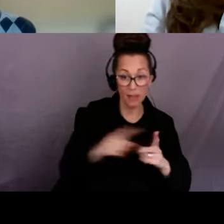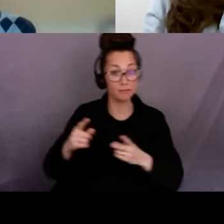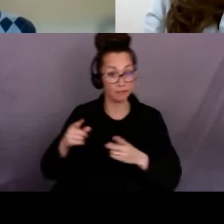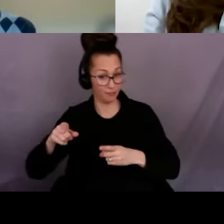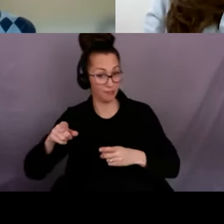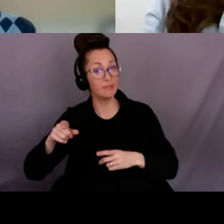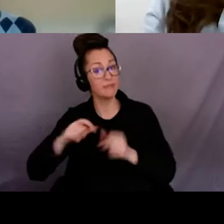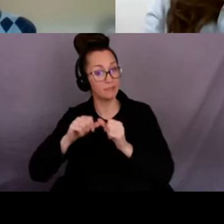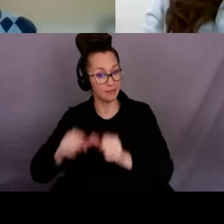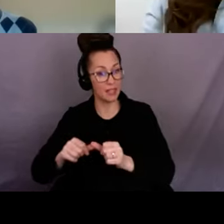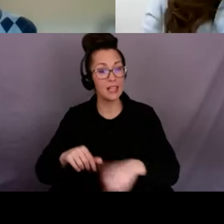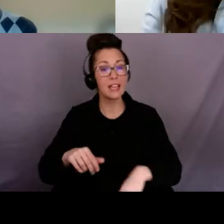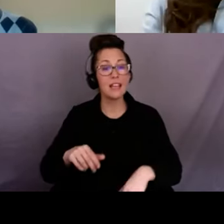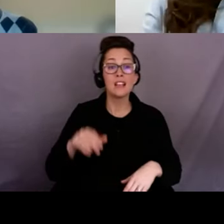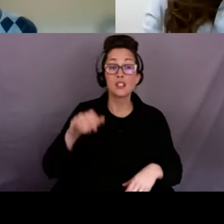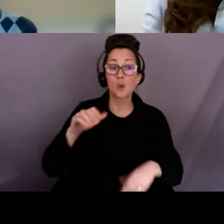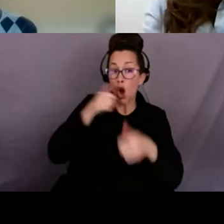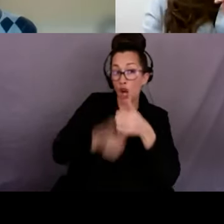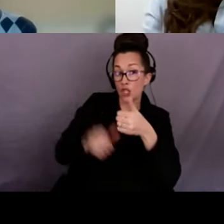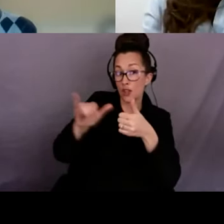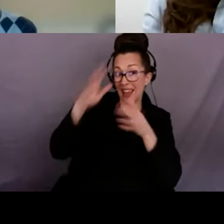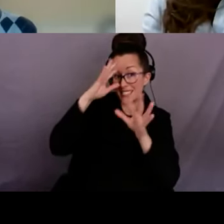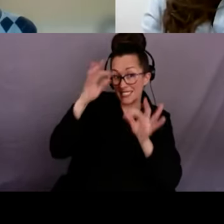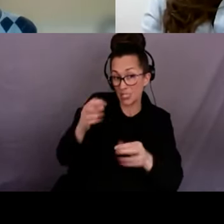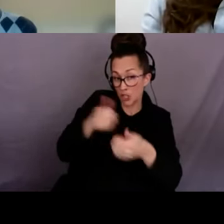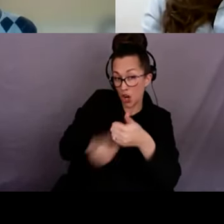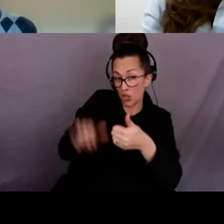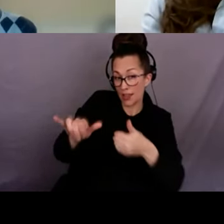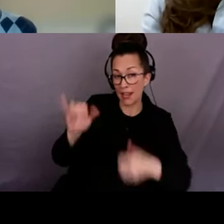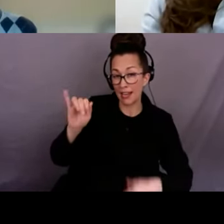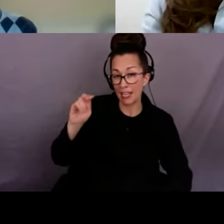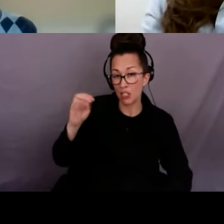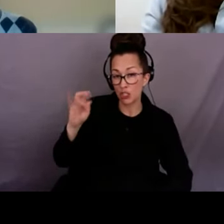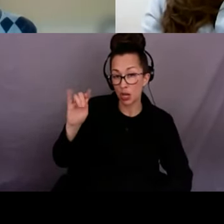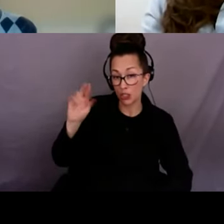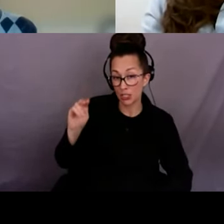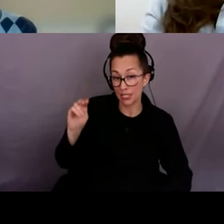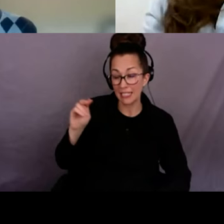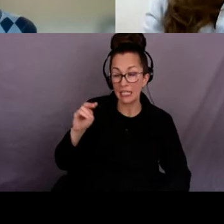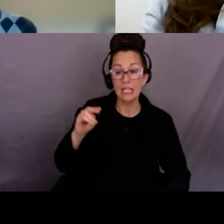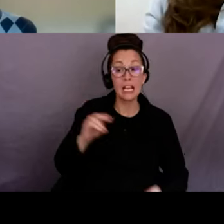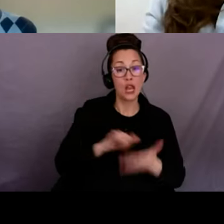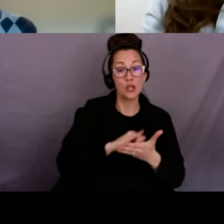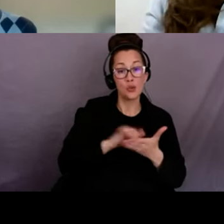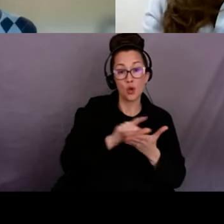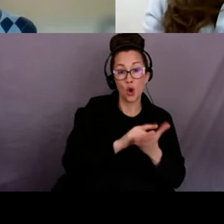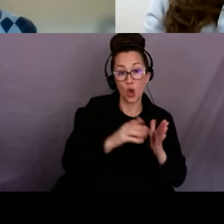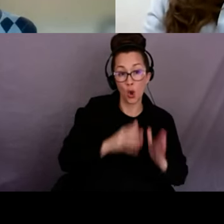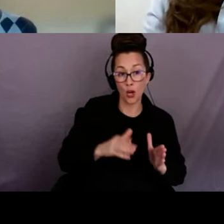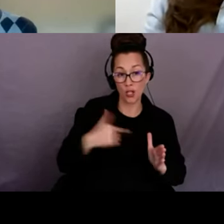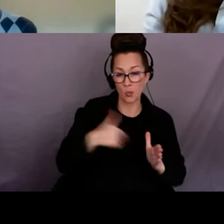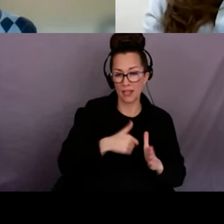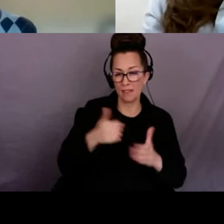on a day-to-day basis. We've tried to split up, New York lawyers and I, the